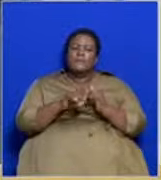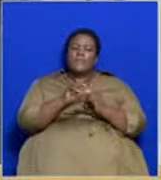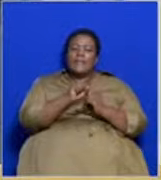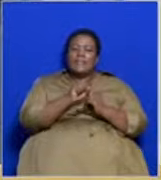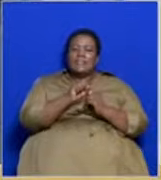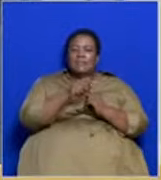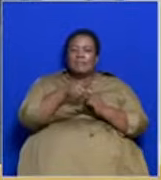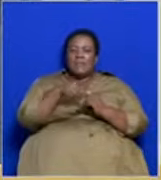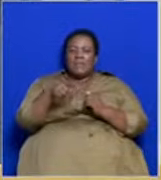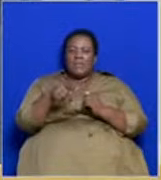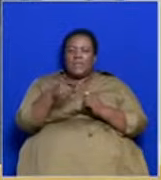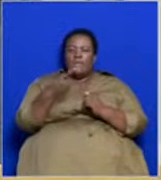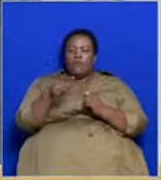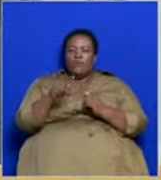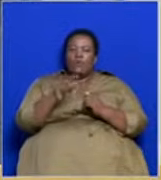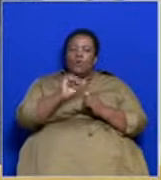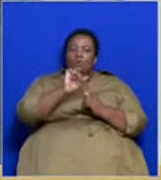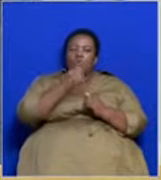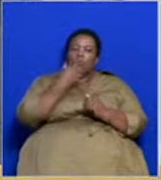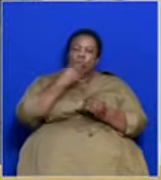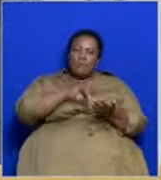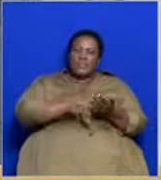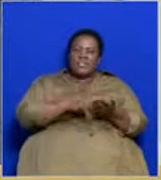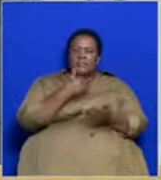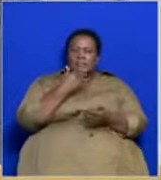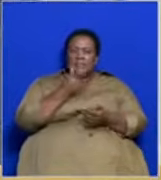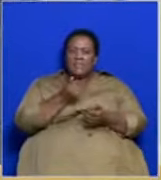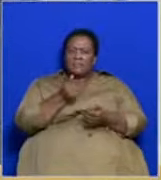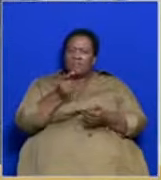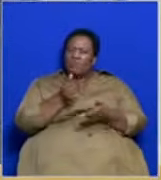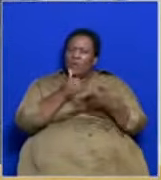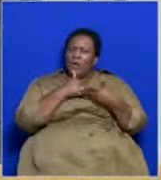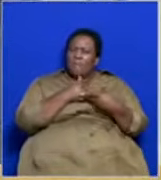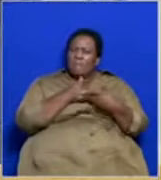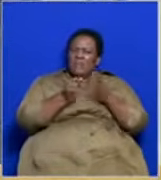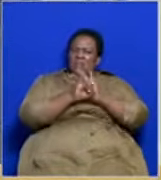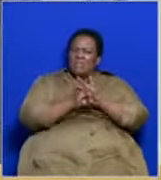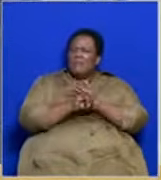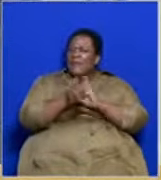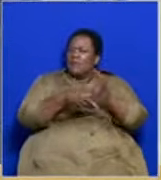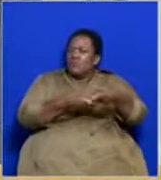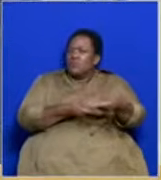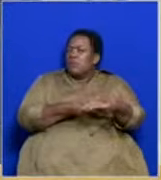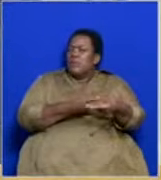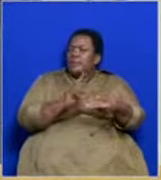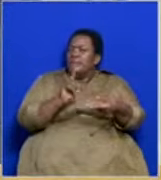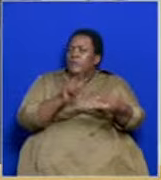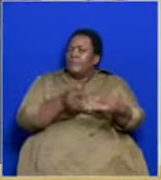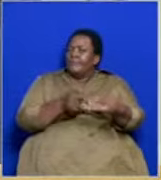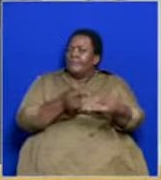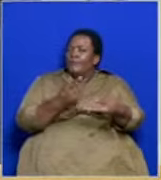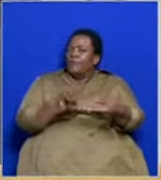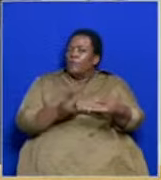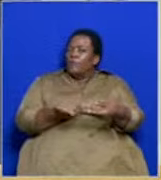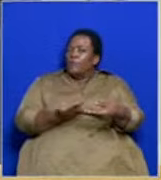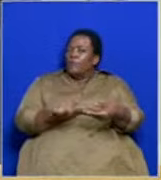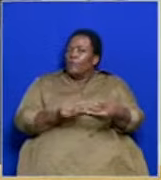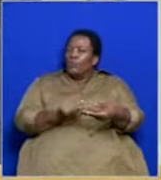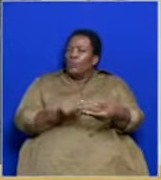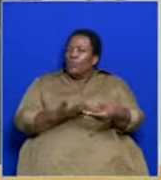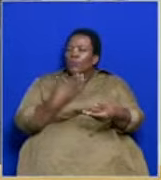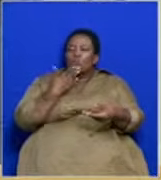please. Are you able to help us identify what the document is and who authored